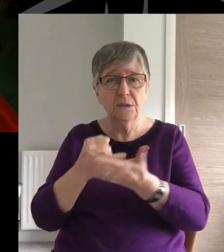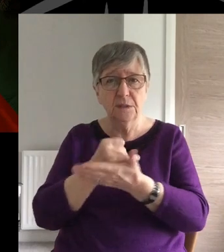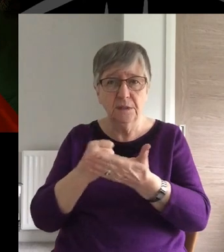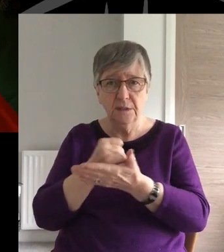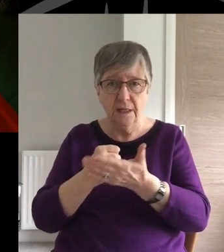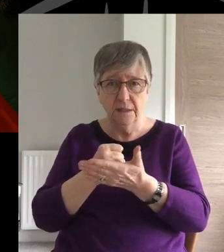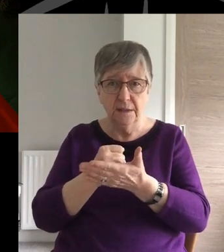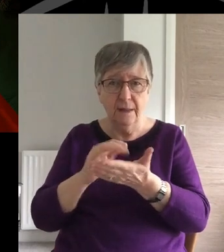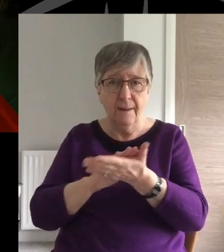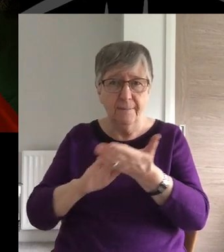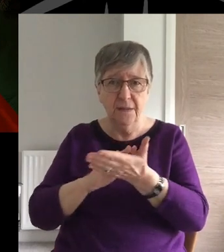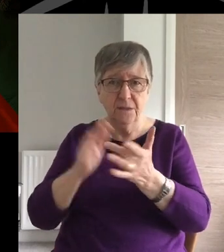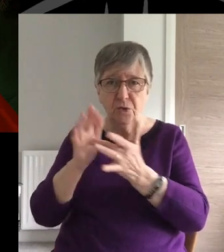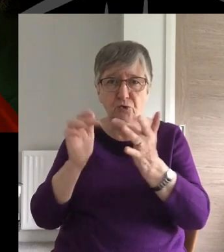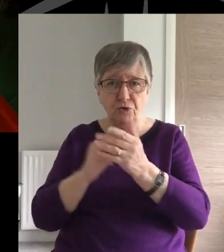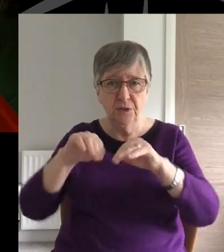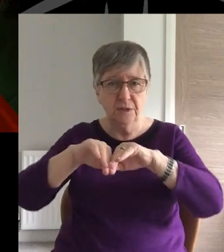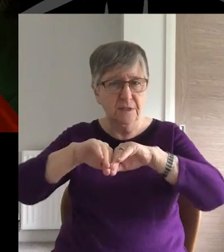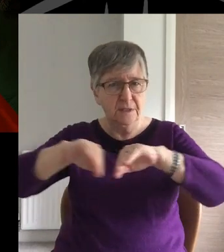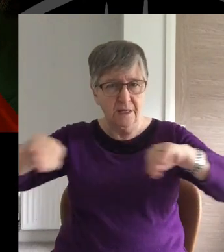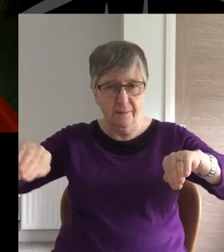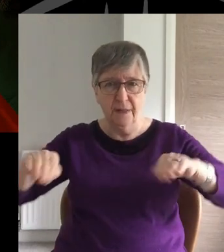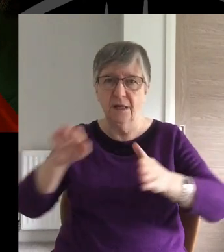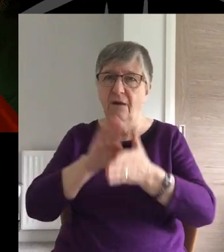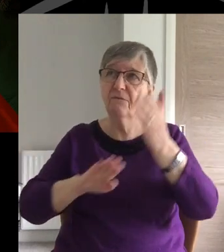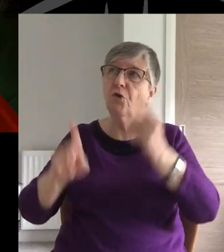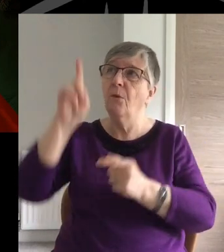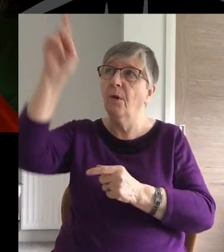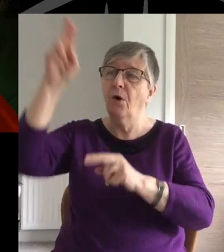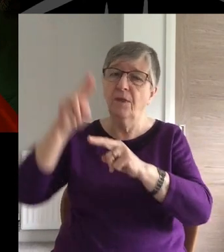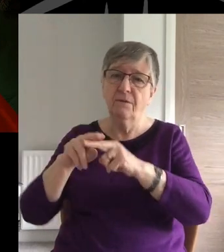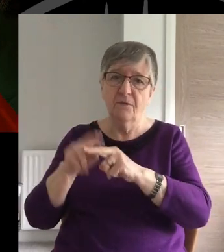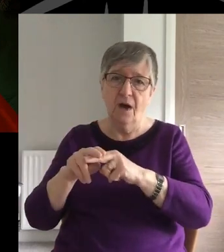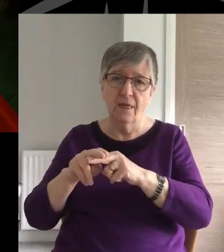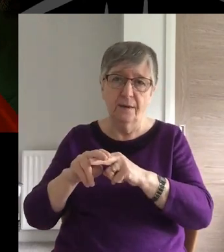that separated Jesus from the Father.